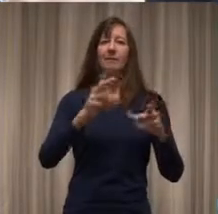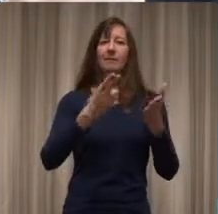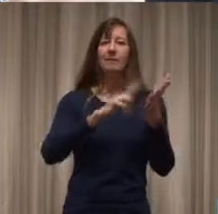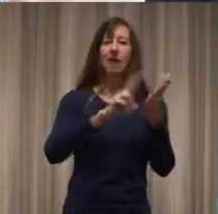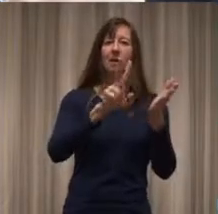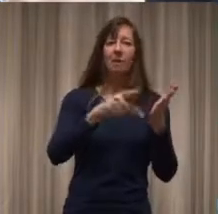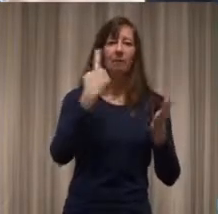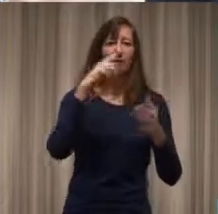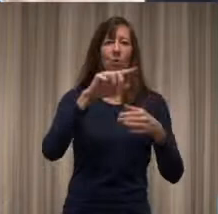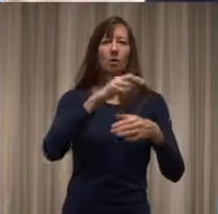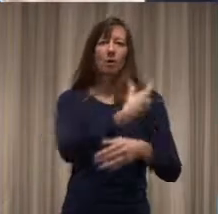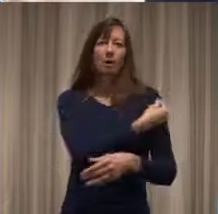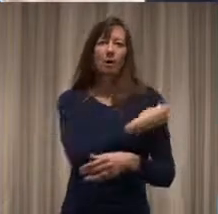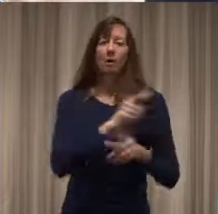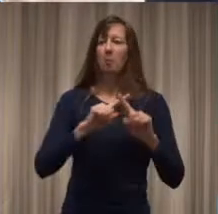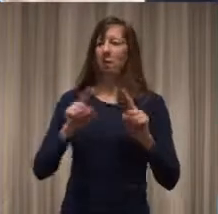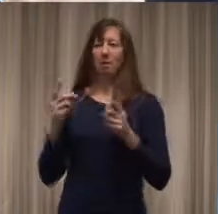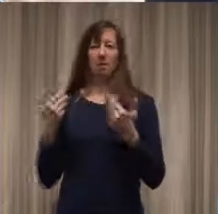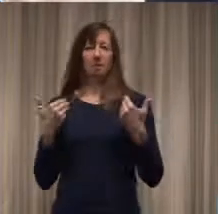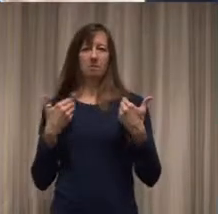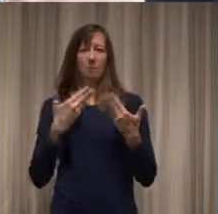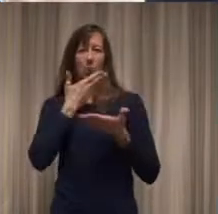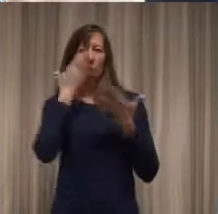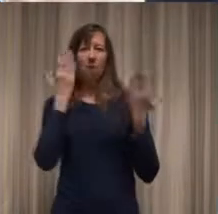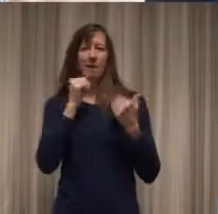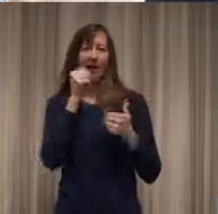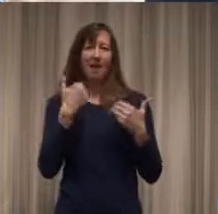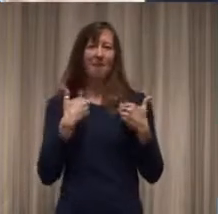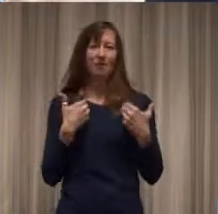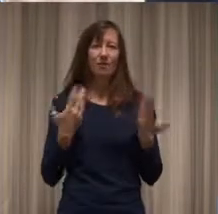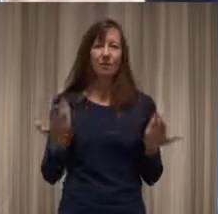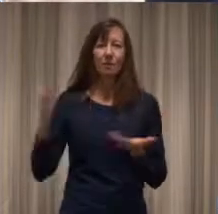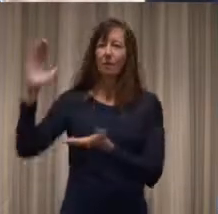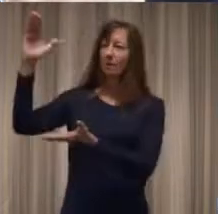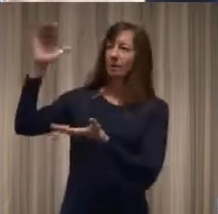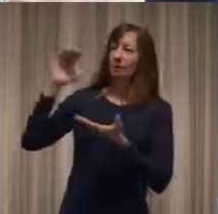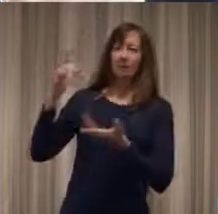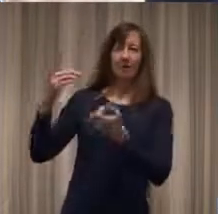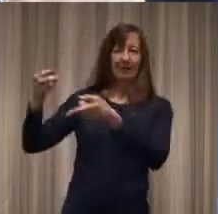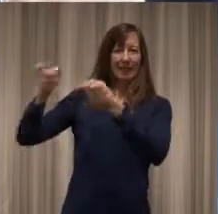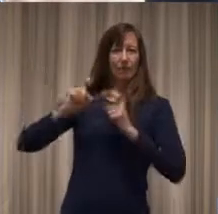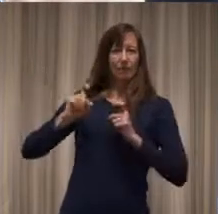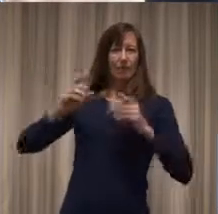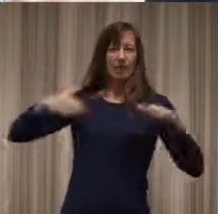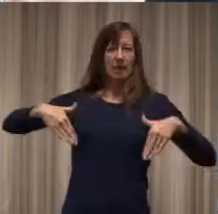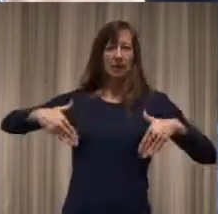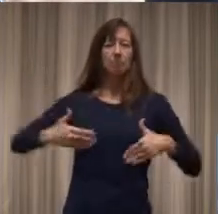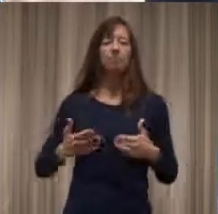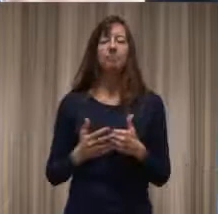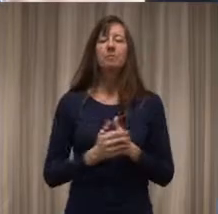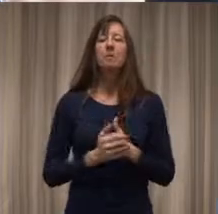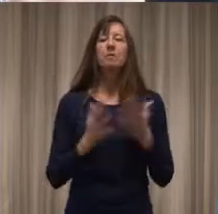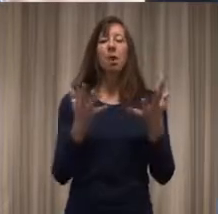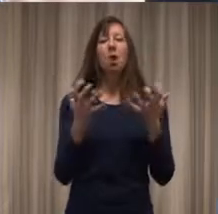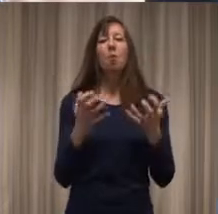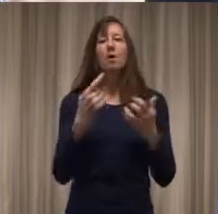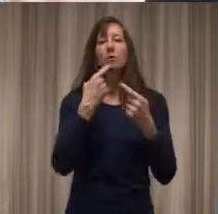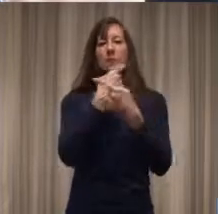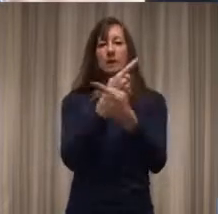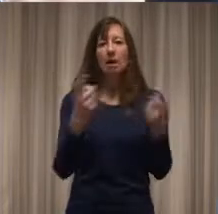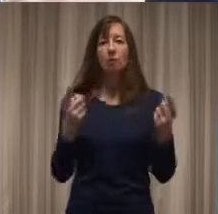context and to set expectations of how quickly we can get through these categories. In Ulster County, again,